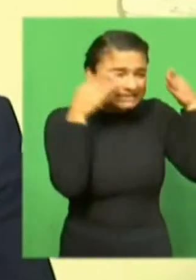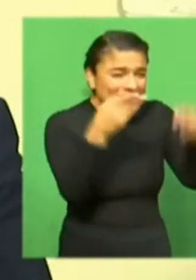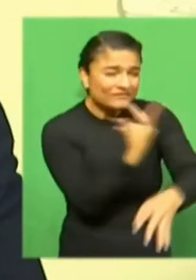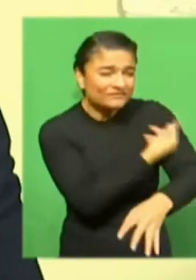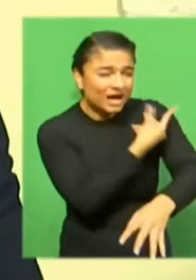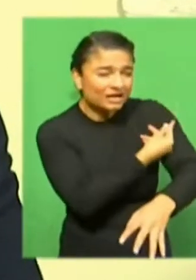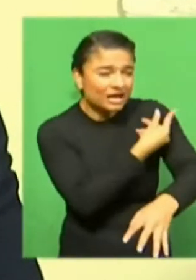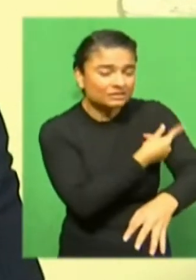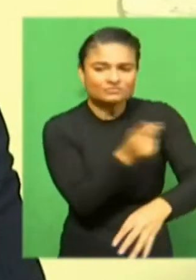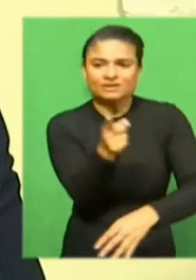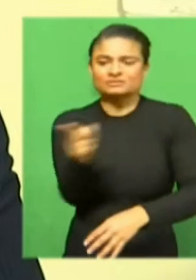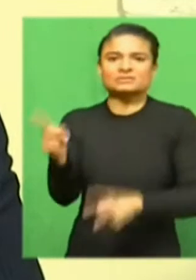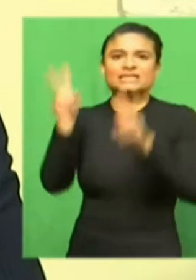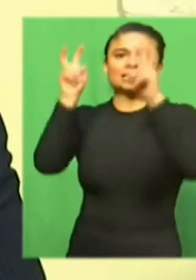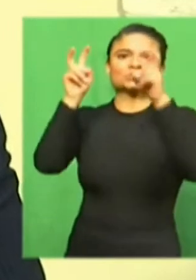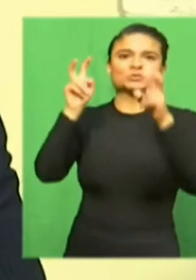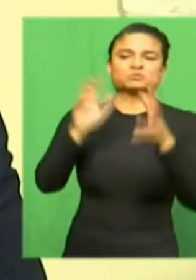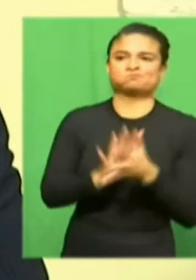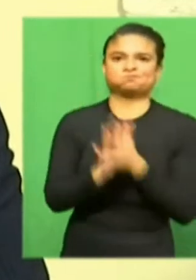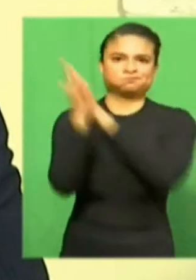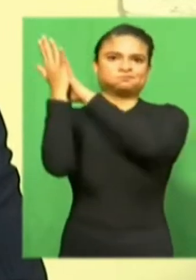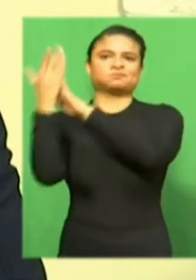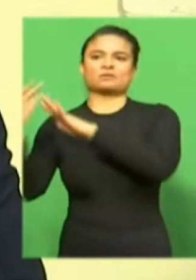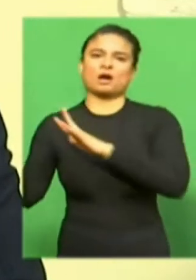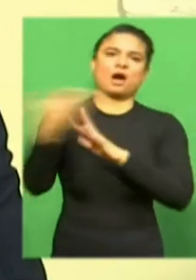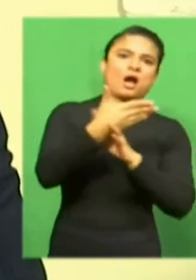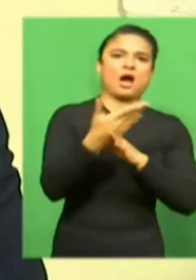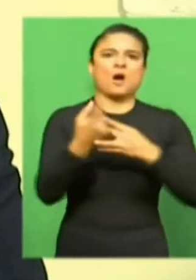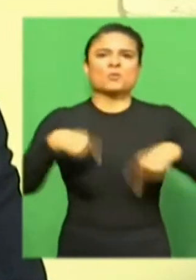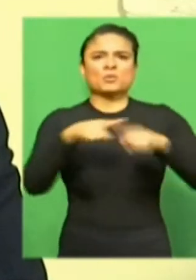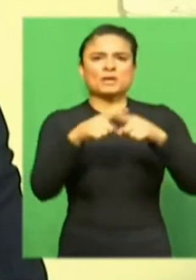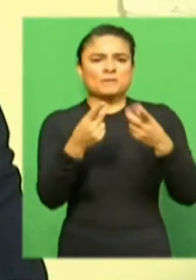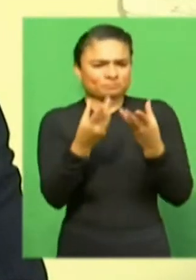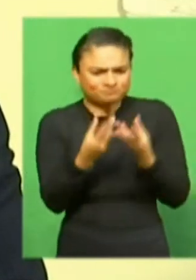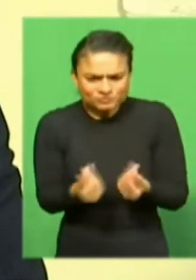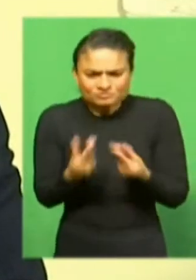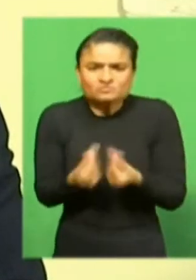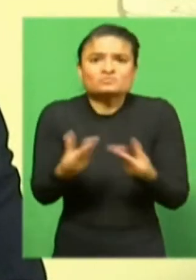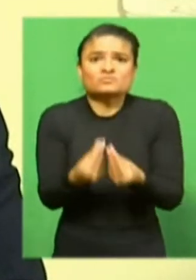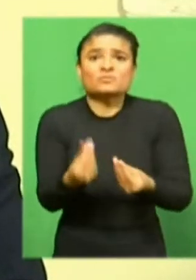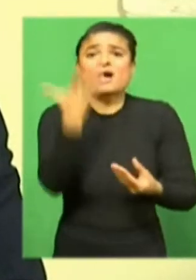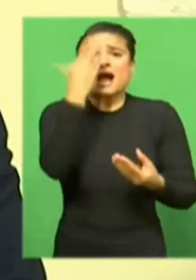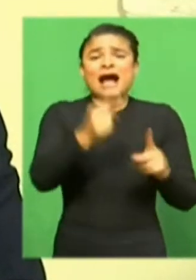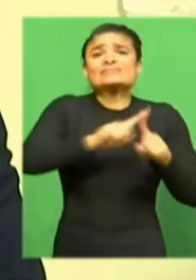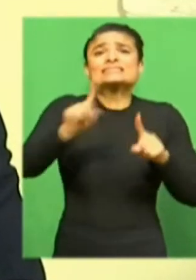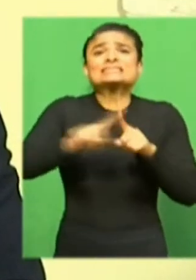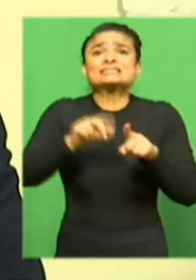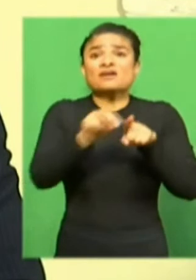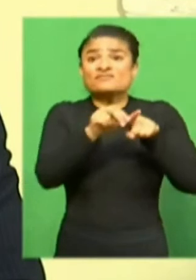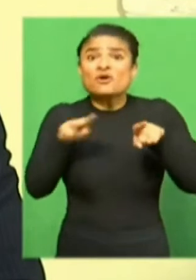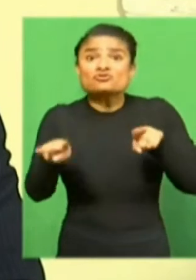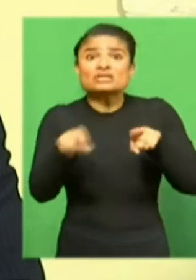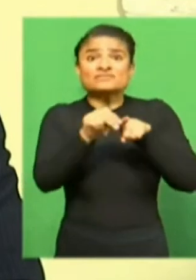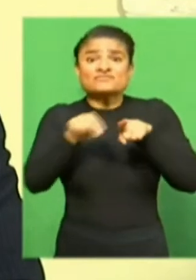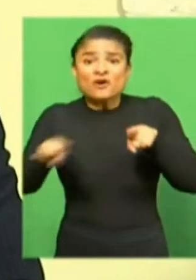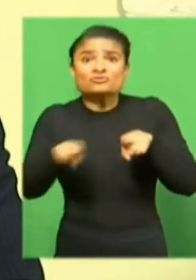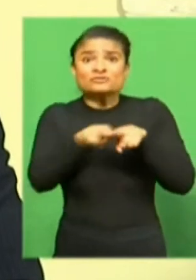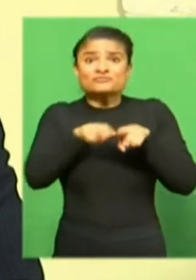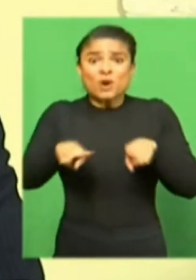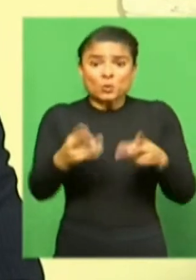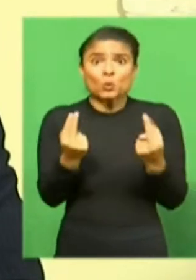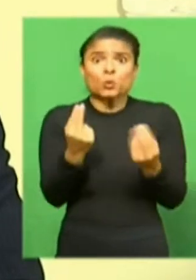new variants and to secure access to future vaccines that are adapted to